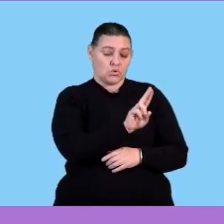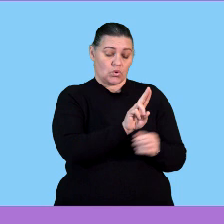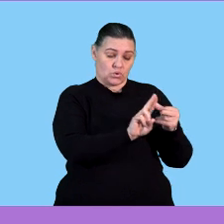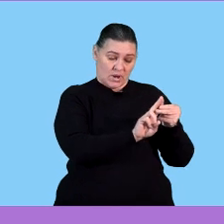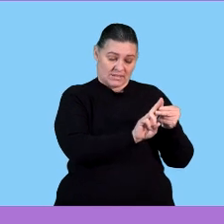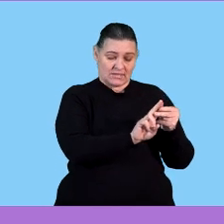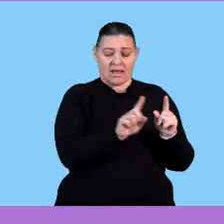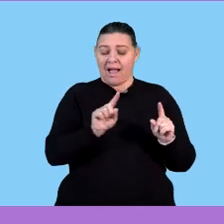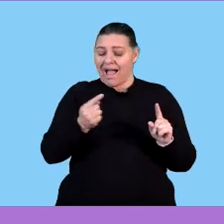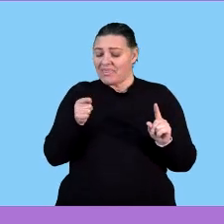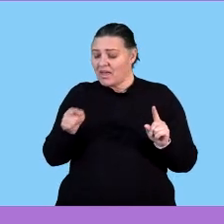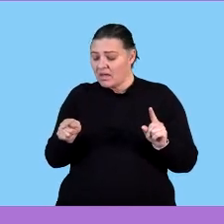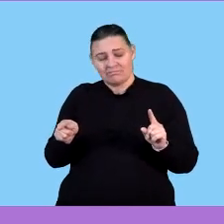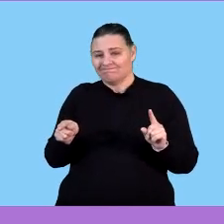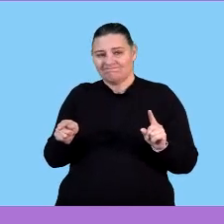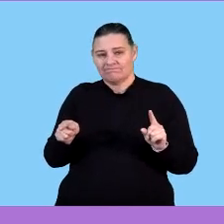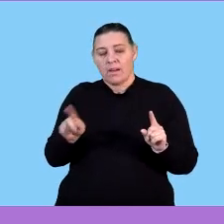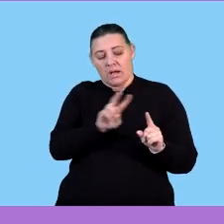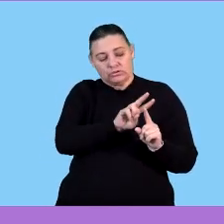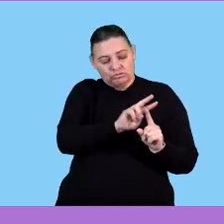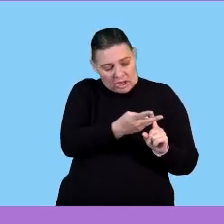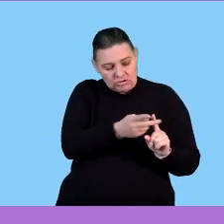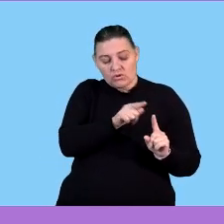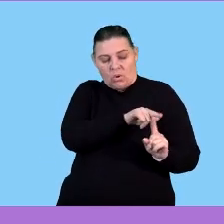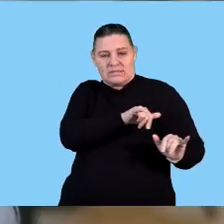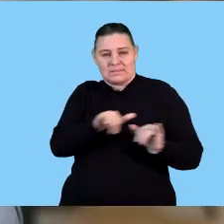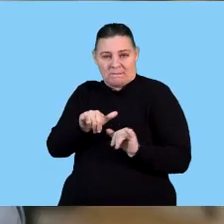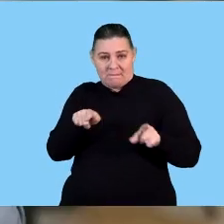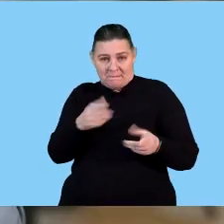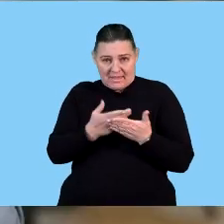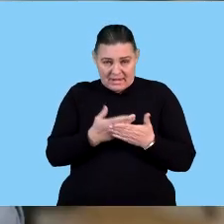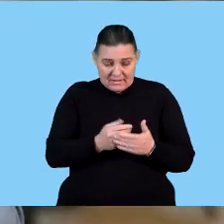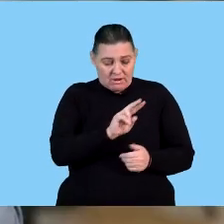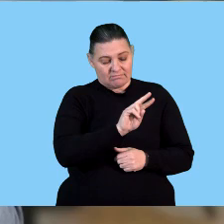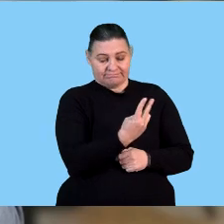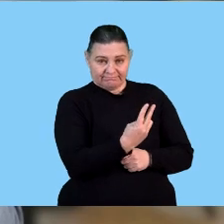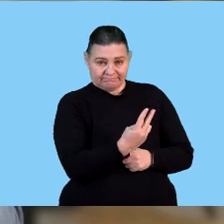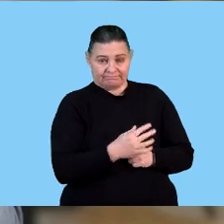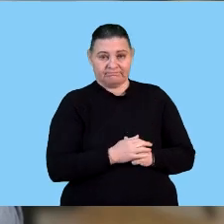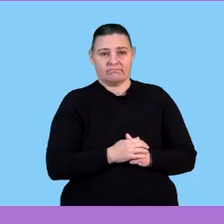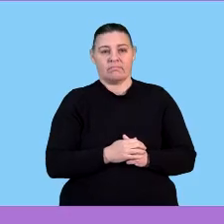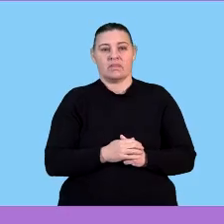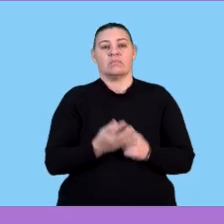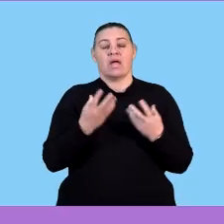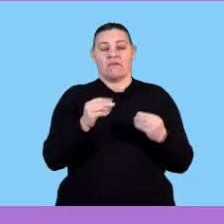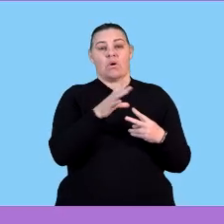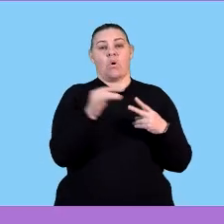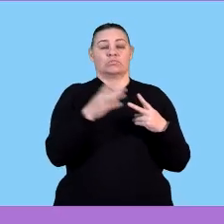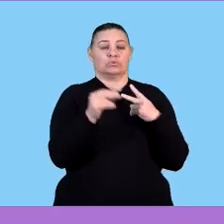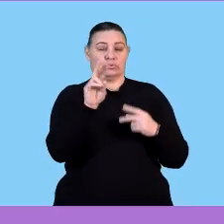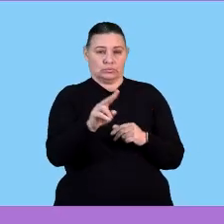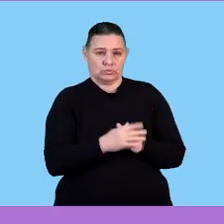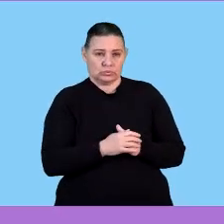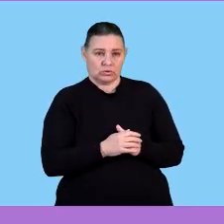of measurement to another unit of measurement. There we go. All right, so if you look at this, I've given you two options